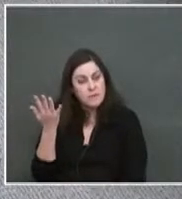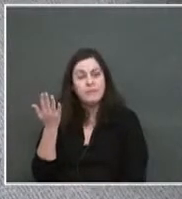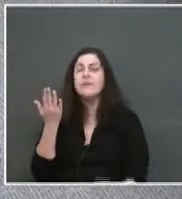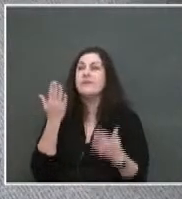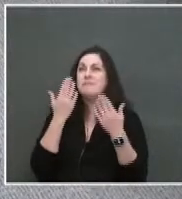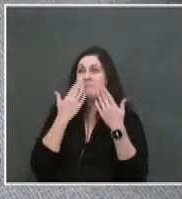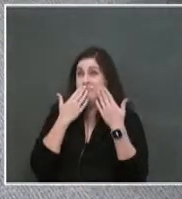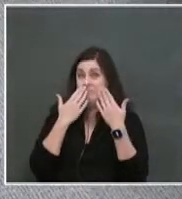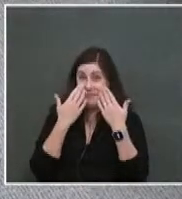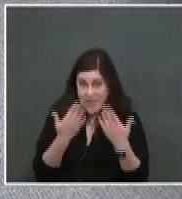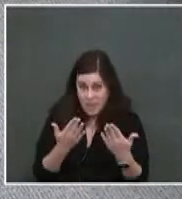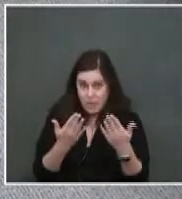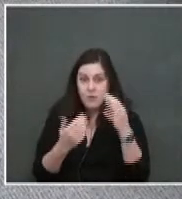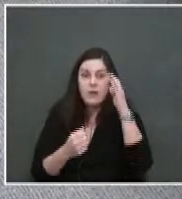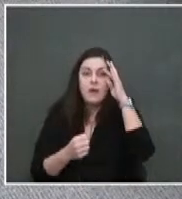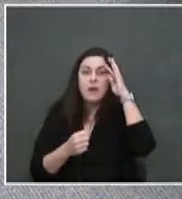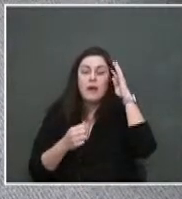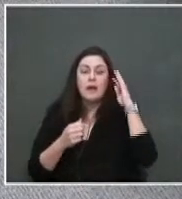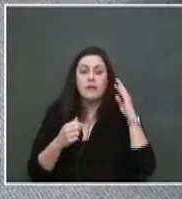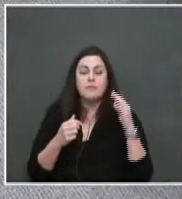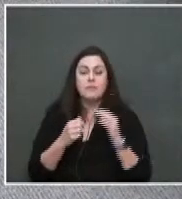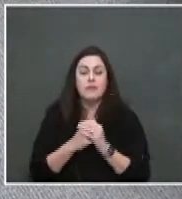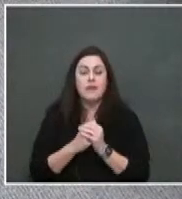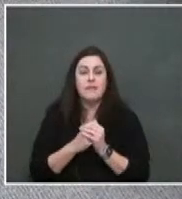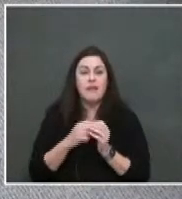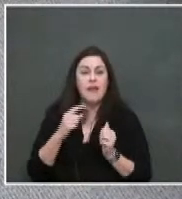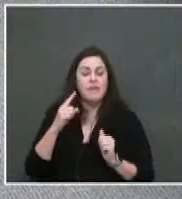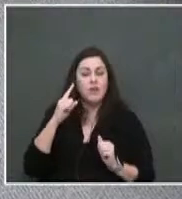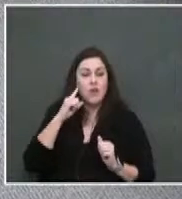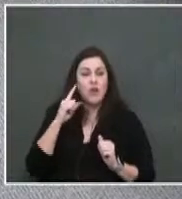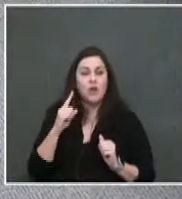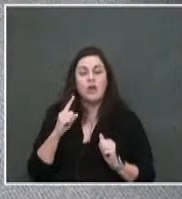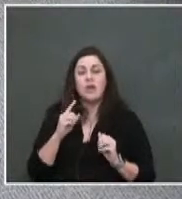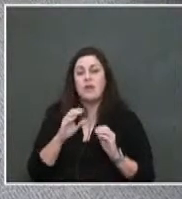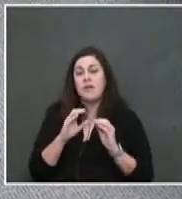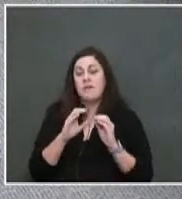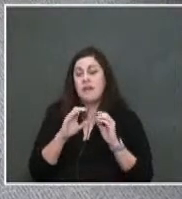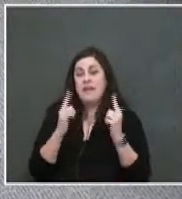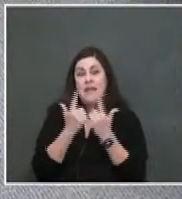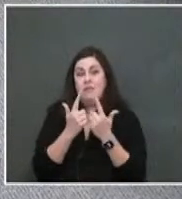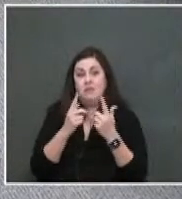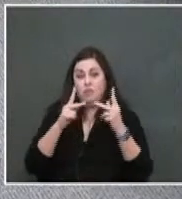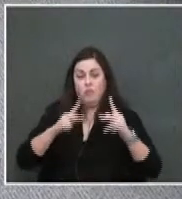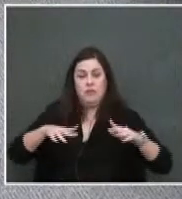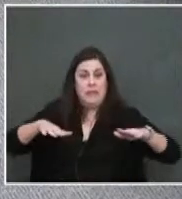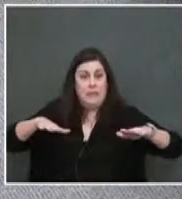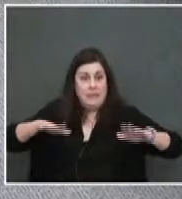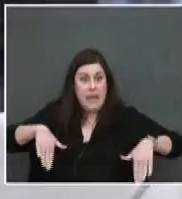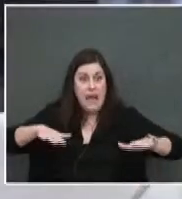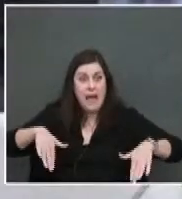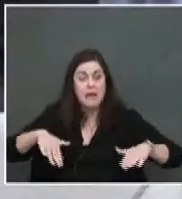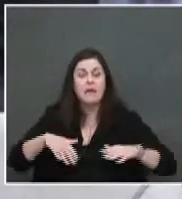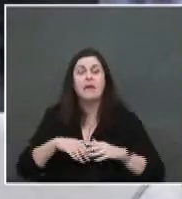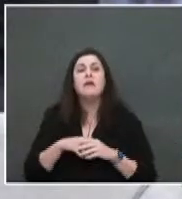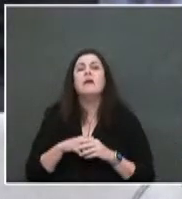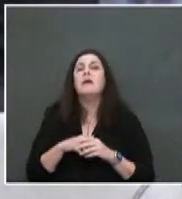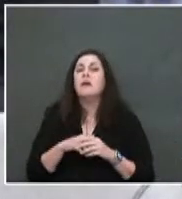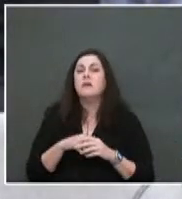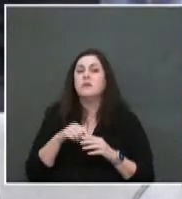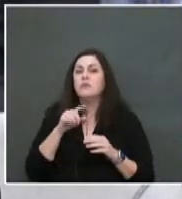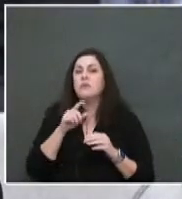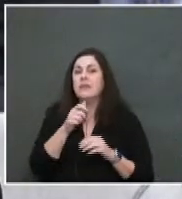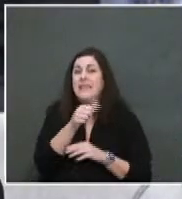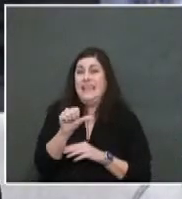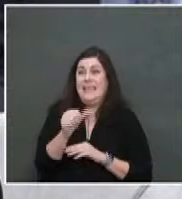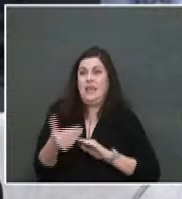thank you. I haven't heard a city council person yet that we've spoken to who've signaled any opposition to this,